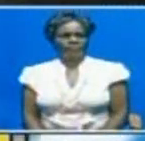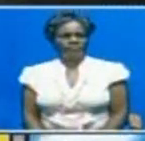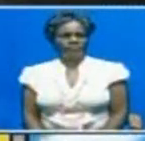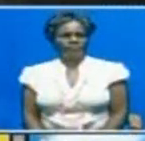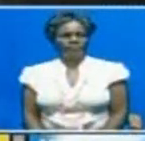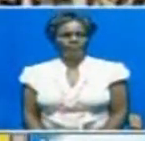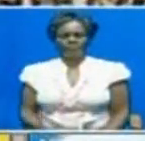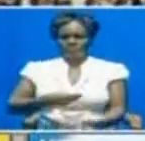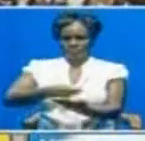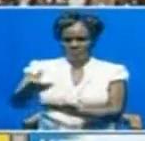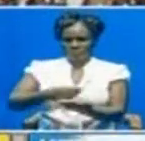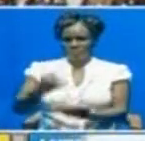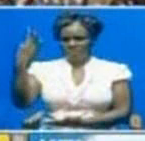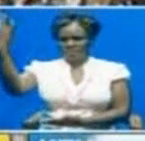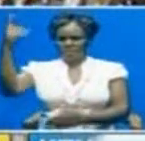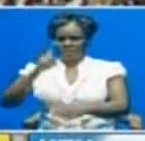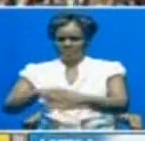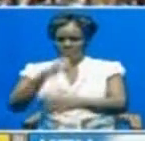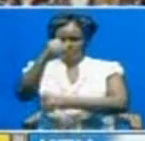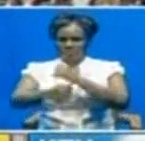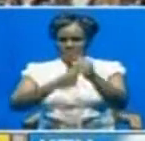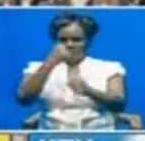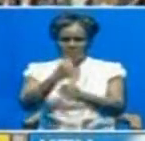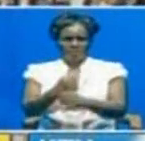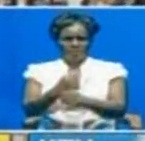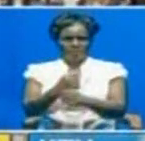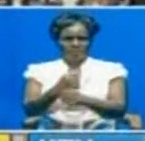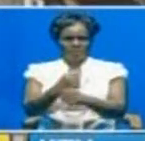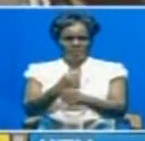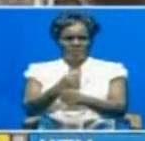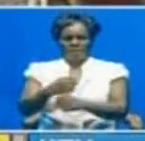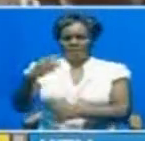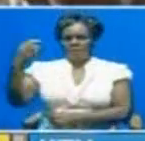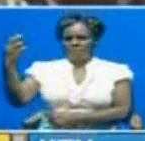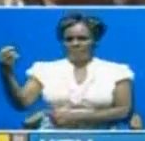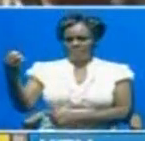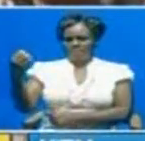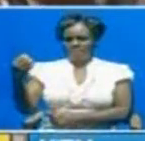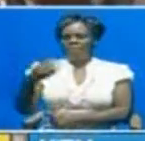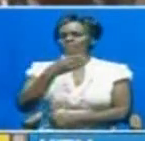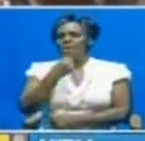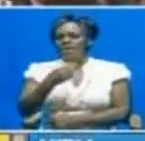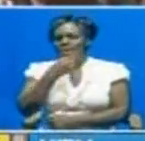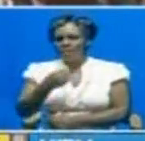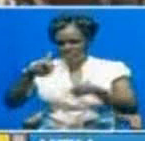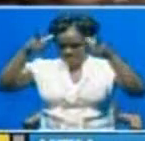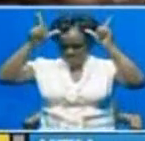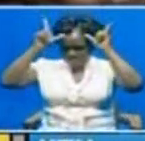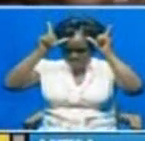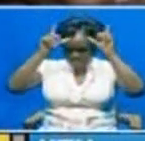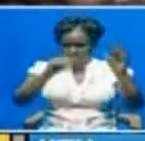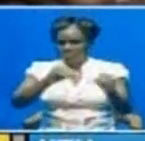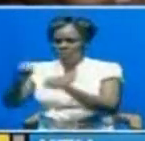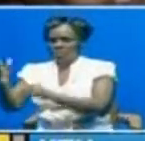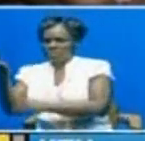We sell three times a year. Tollies, that is the male bullocks, which are taken to